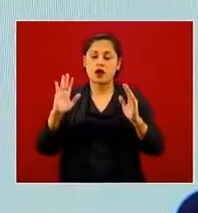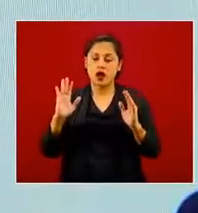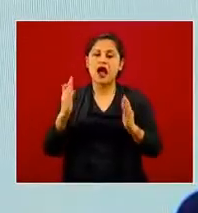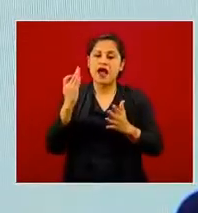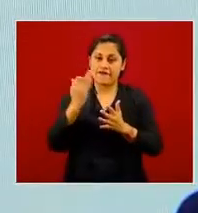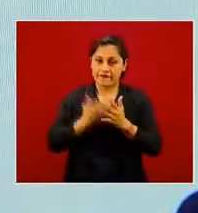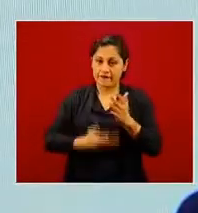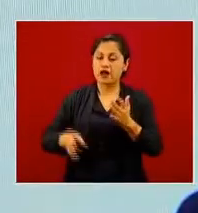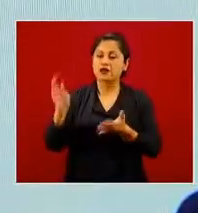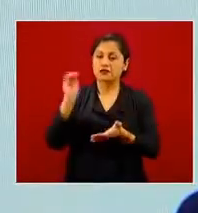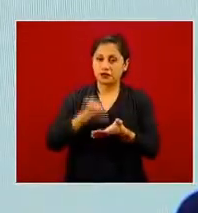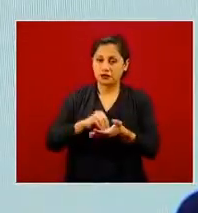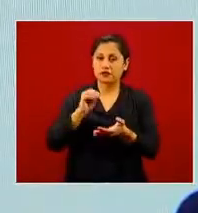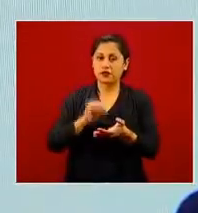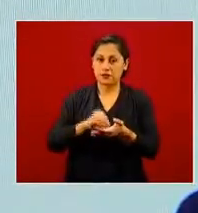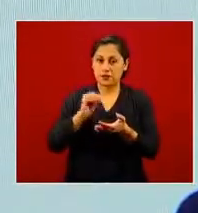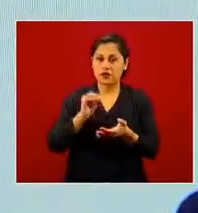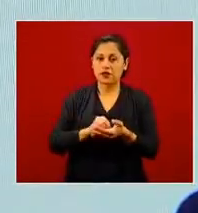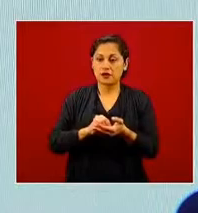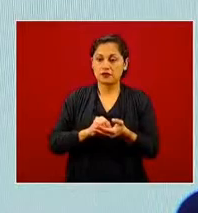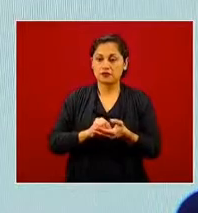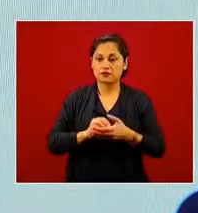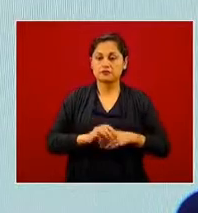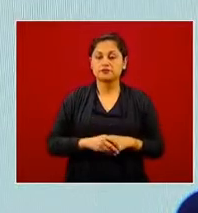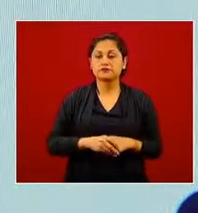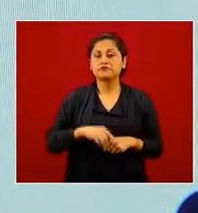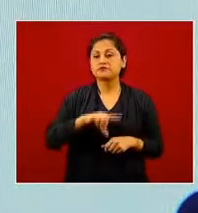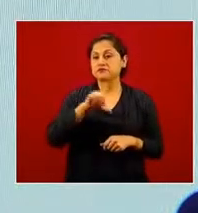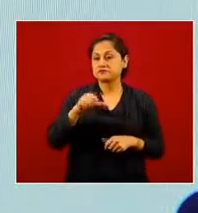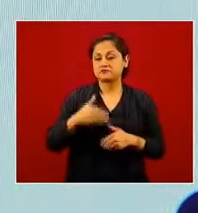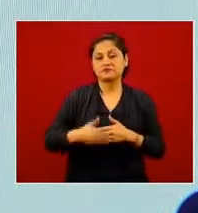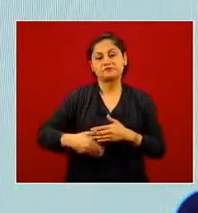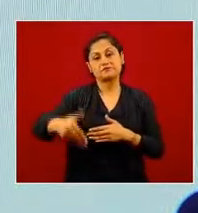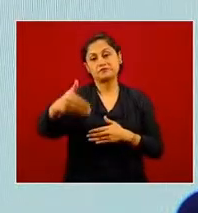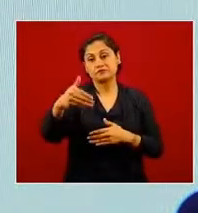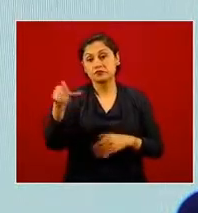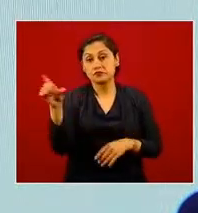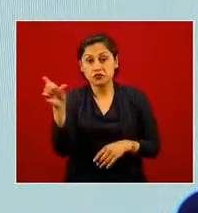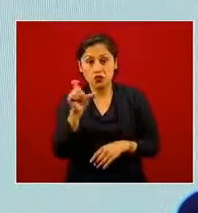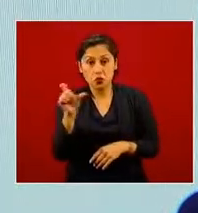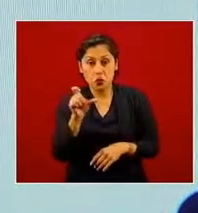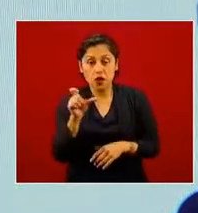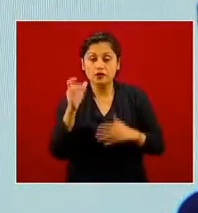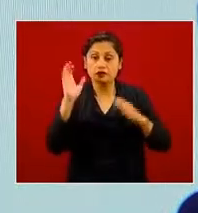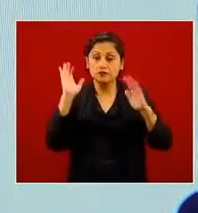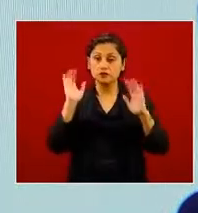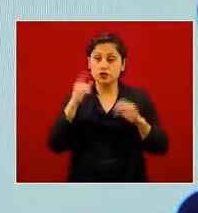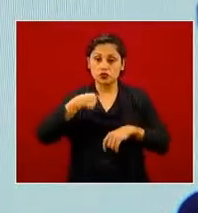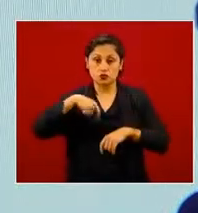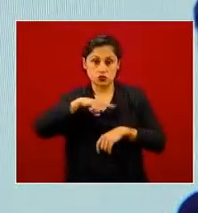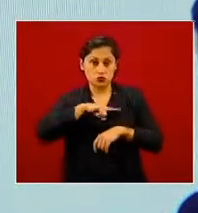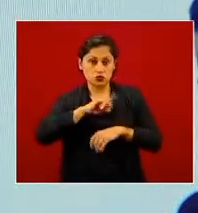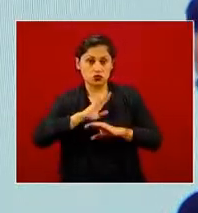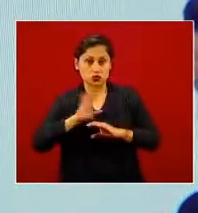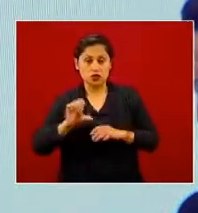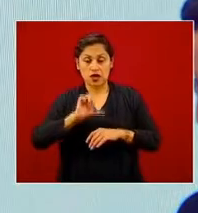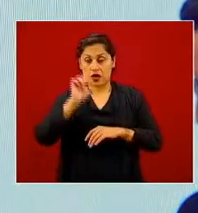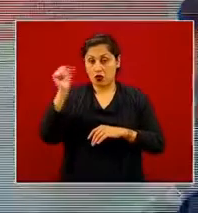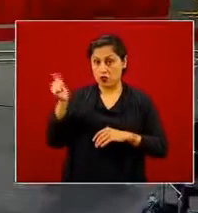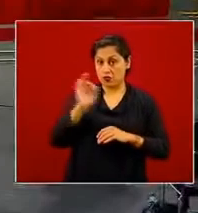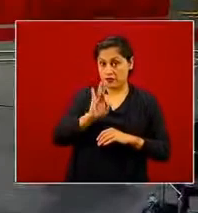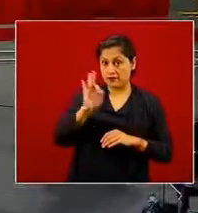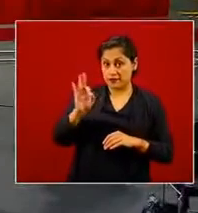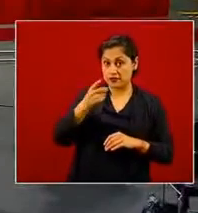descent. I have to tell you, we're still at the half of this epi curve. That's going to happen up over here. When? We